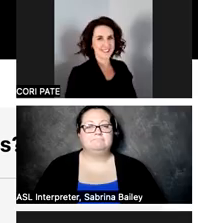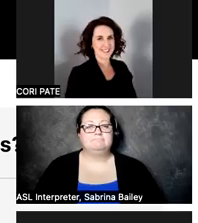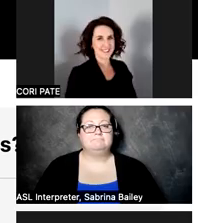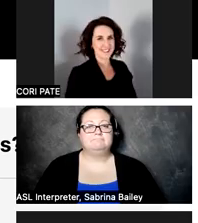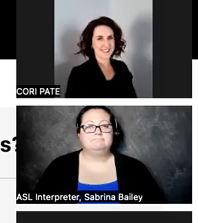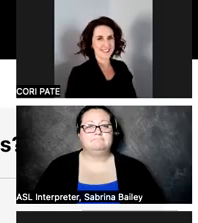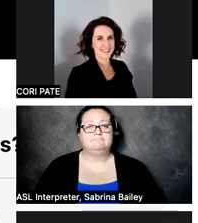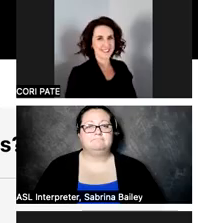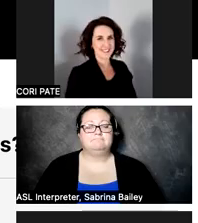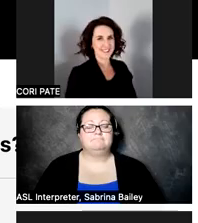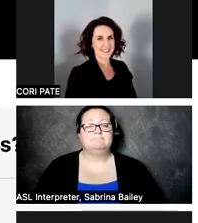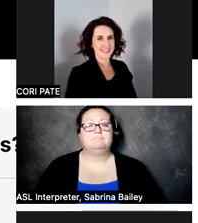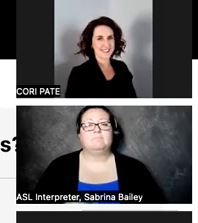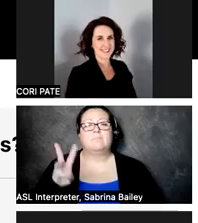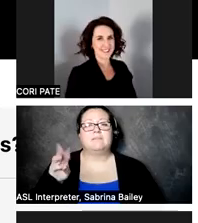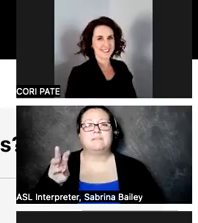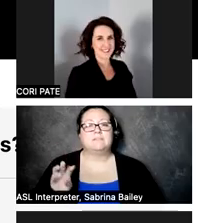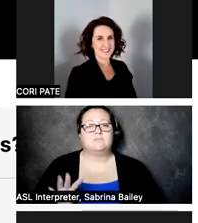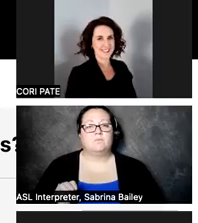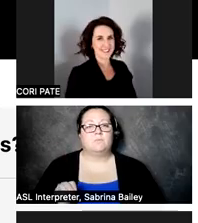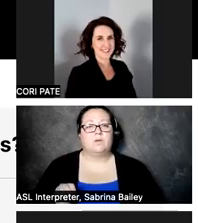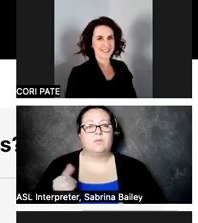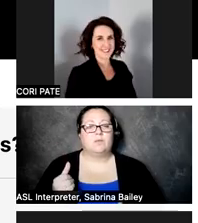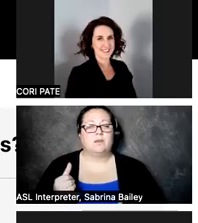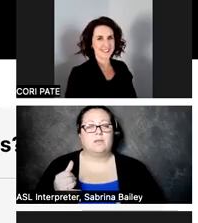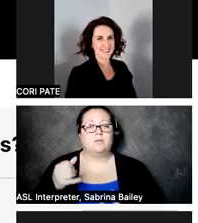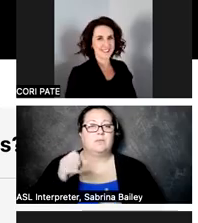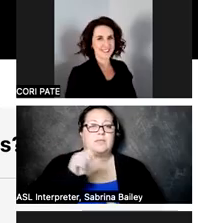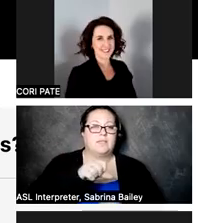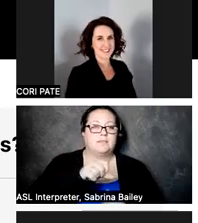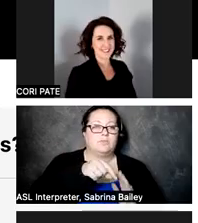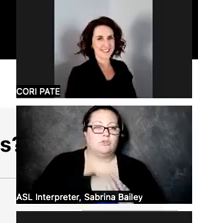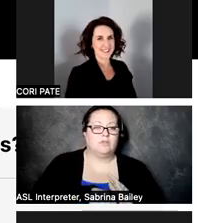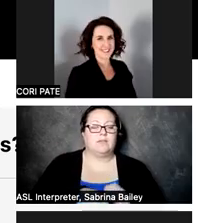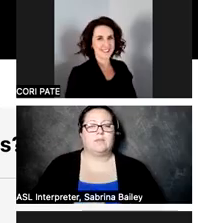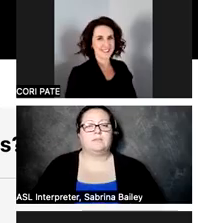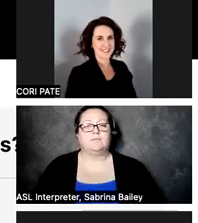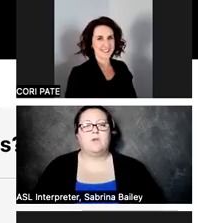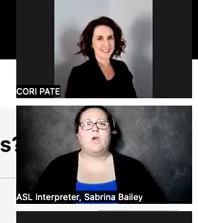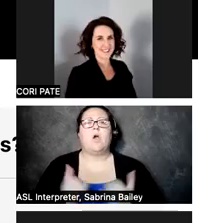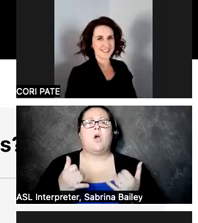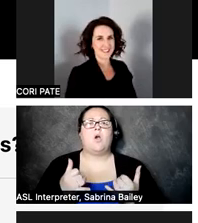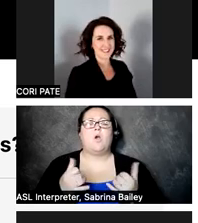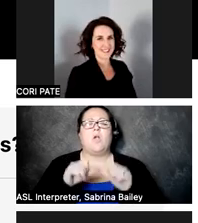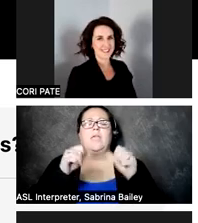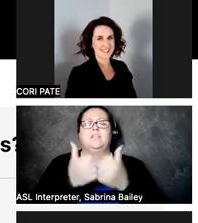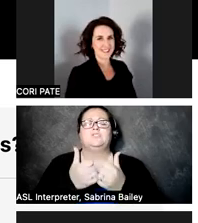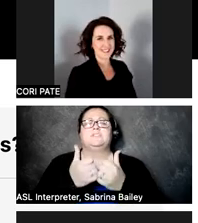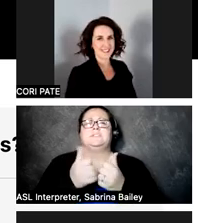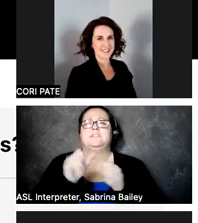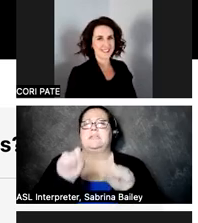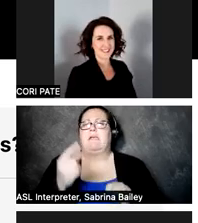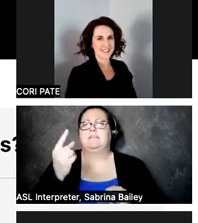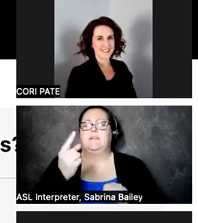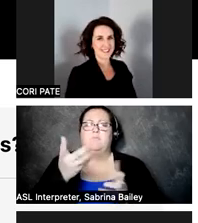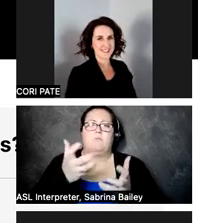We've got 60 and 40 to the yes, or the yes thoroughly. Now, as agencies, can anyone or would anyone